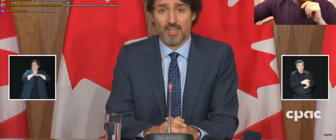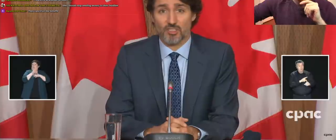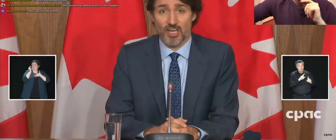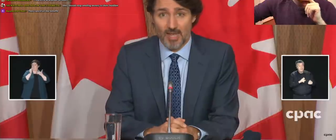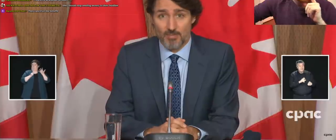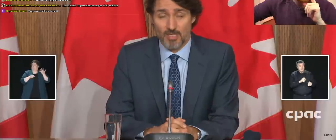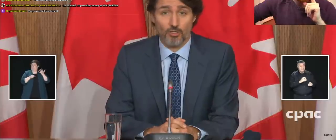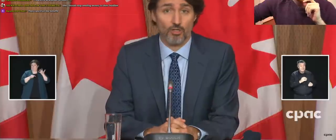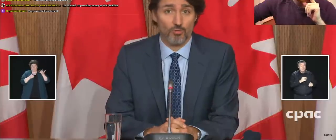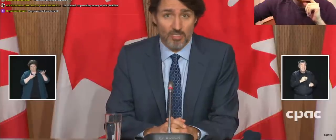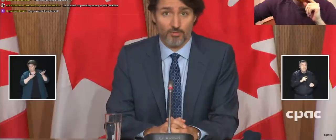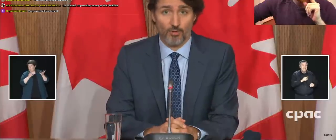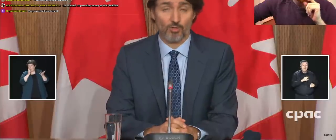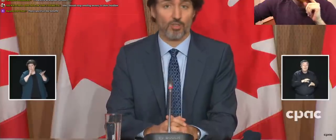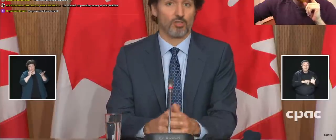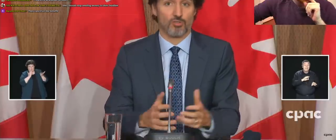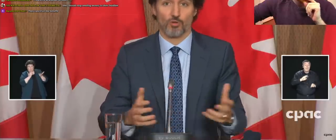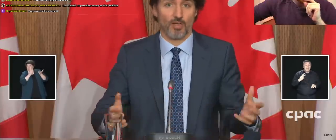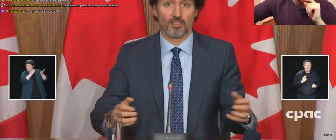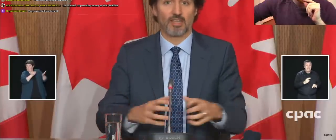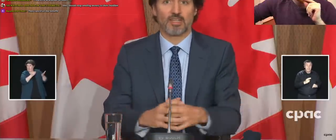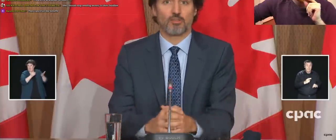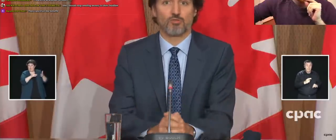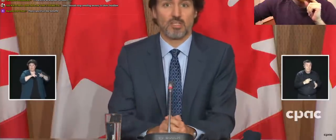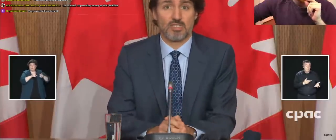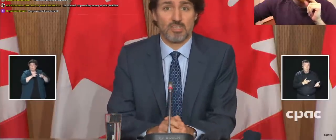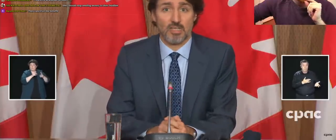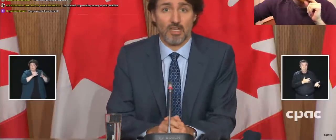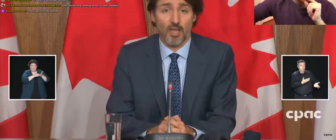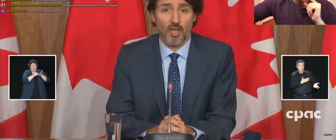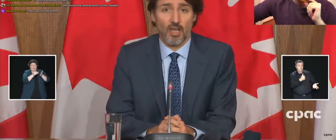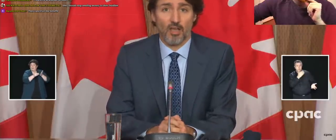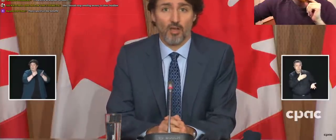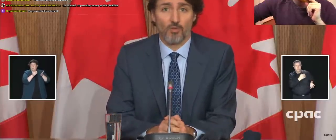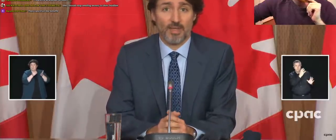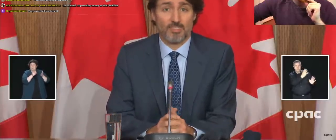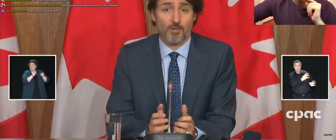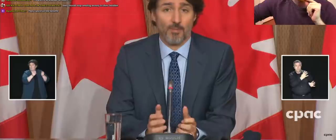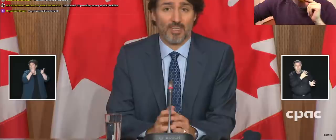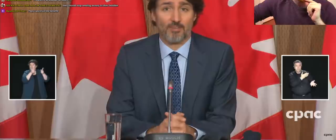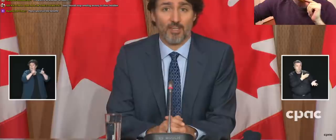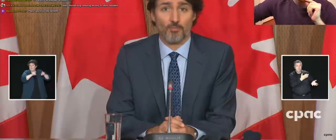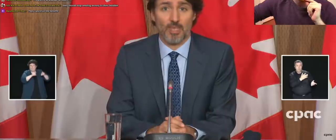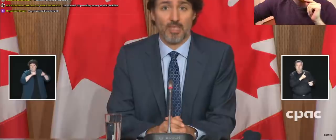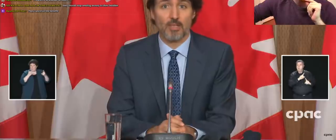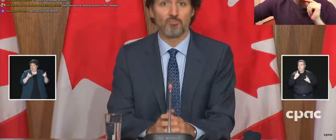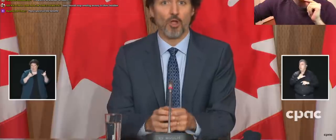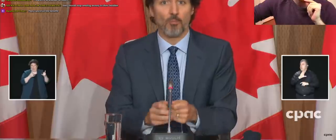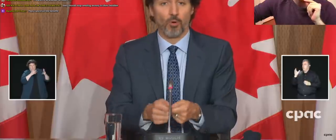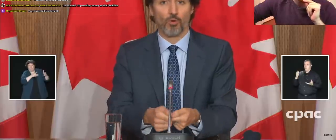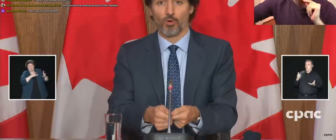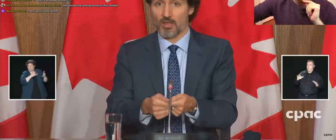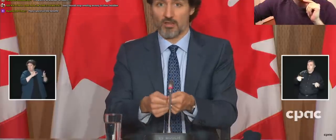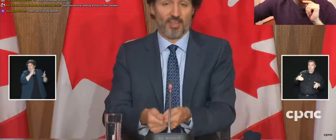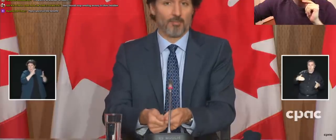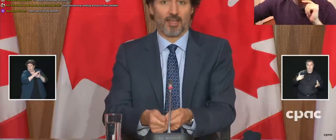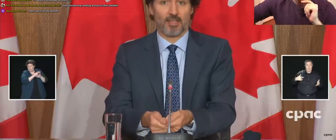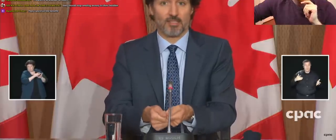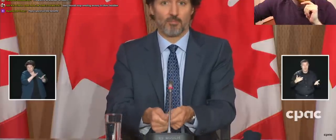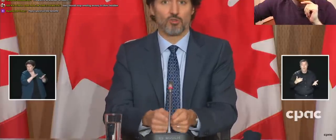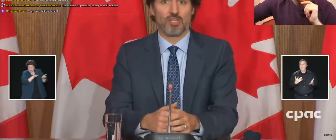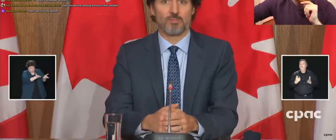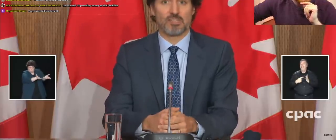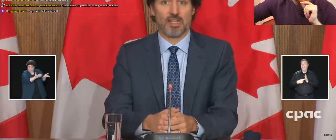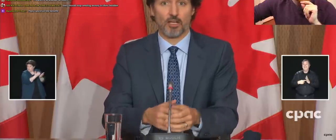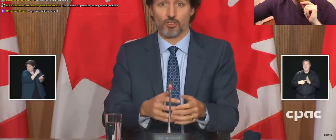de dépistage rapide que nous avons qui ne sont pas en train d'être. Yeah, some interesting stuff in here. Yeah, no international flights should be coming in. Most flights